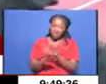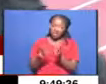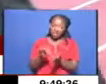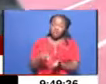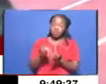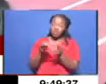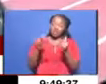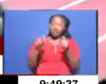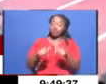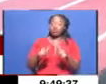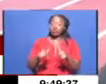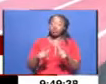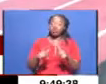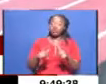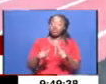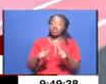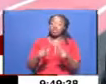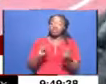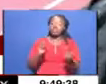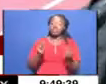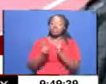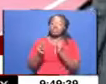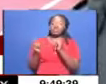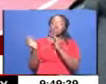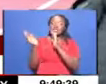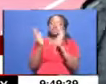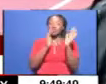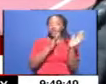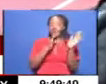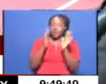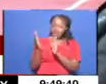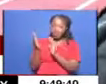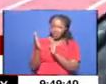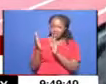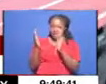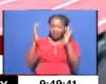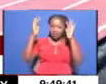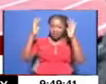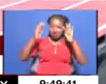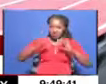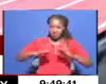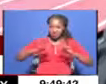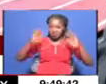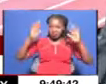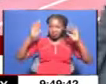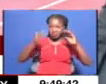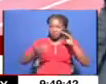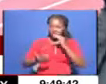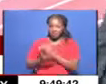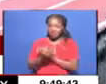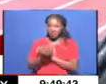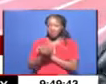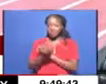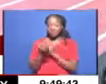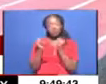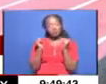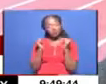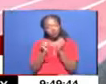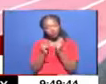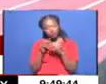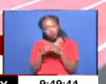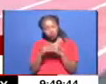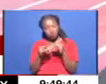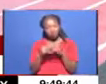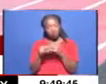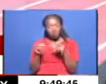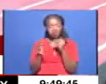today because there was change in weather. It has rained. In the morning it was cool and it was not very